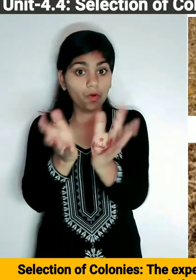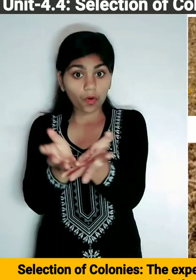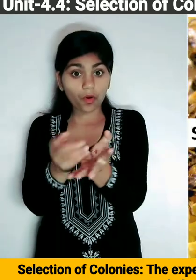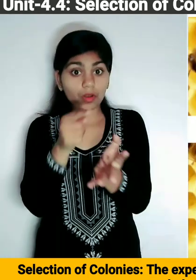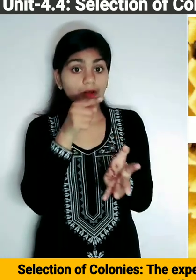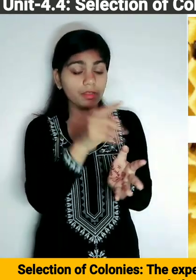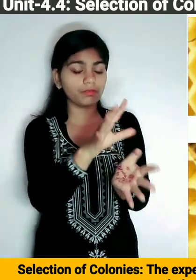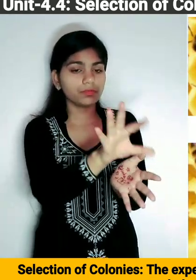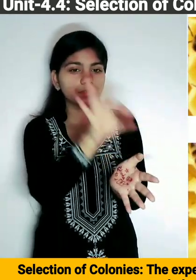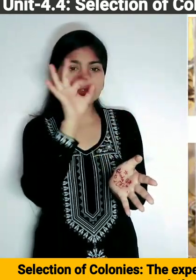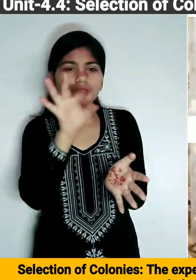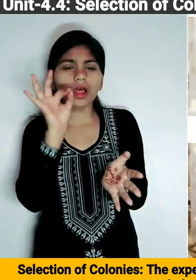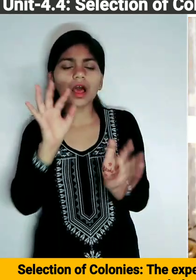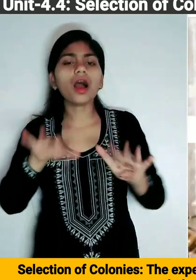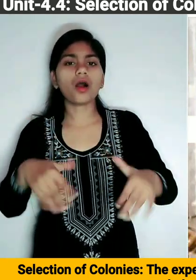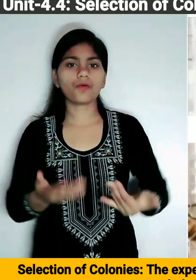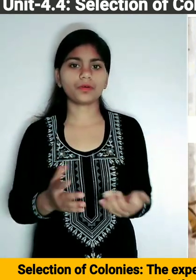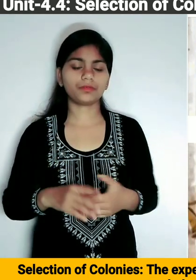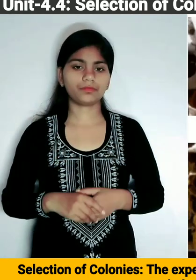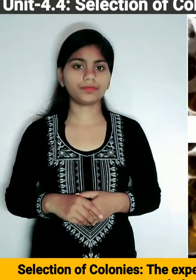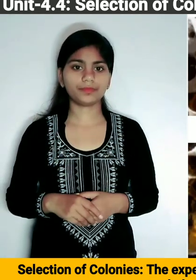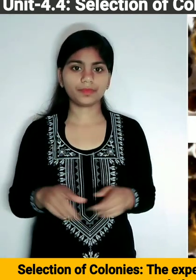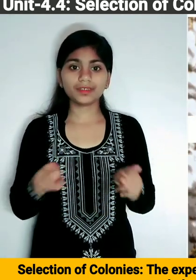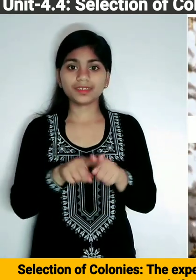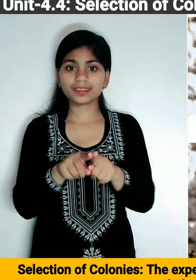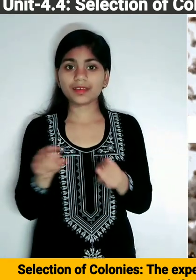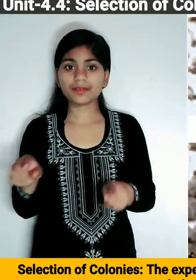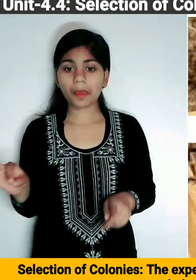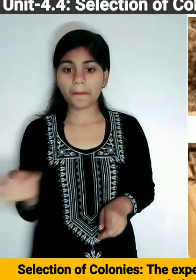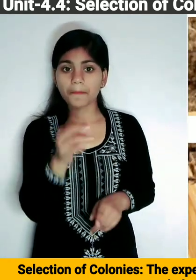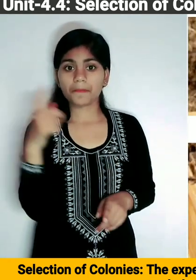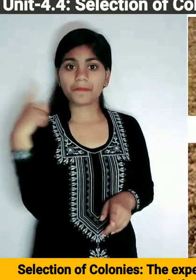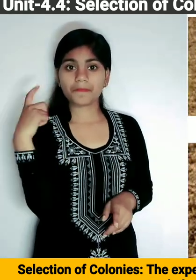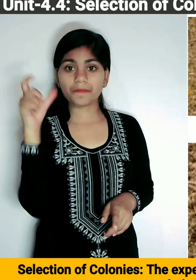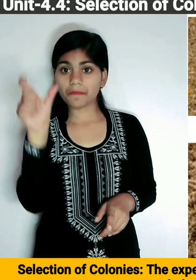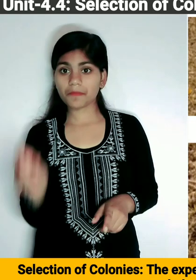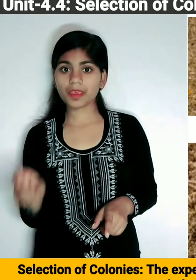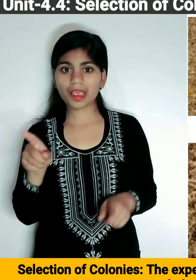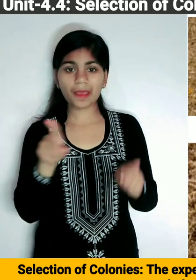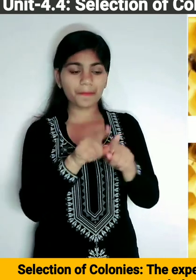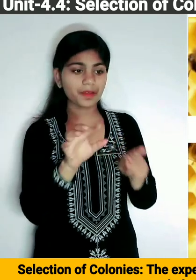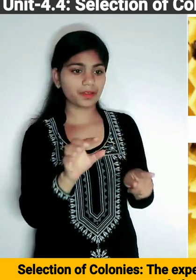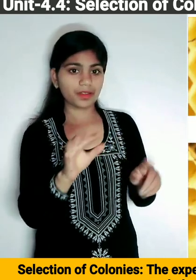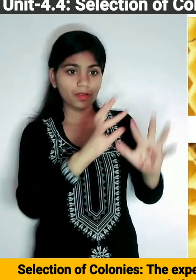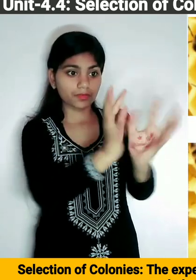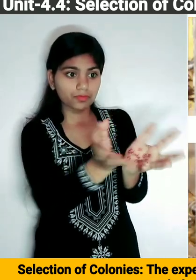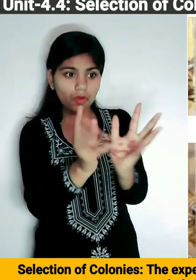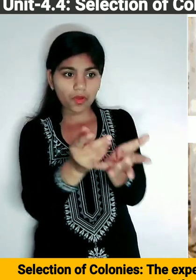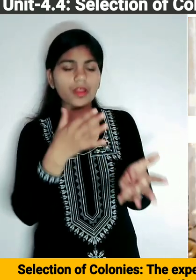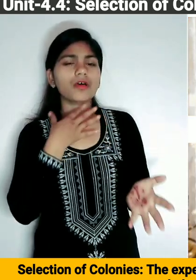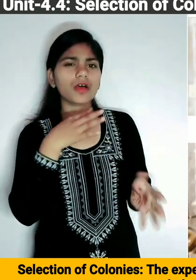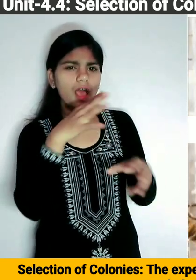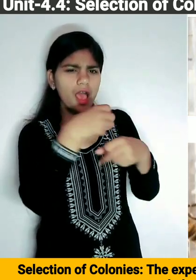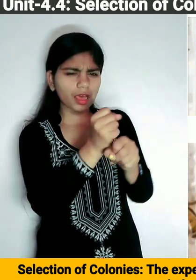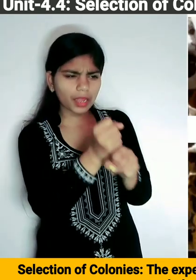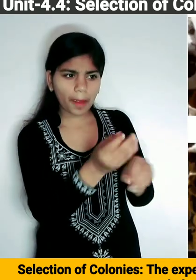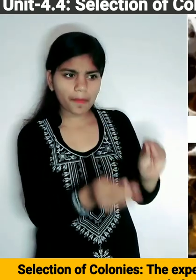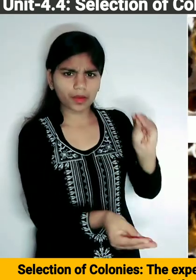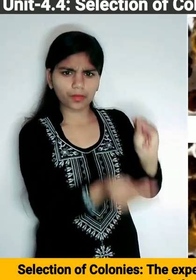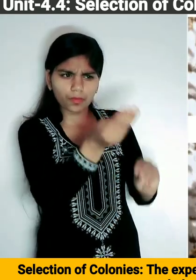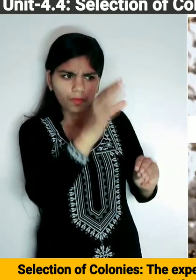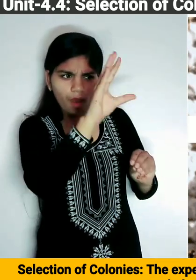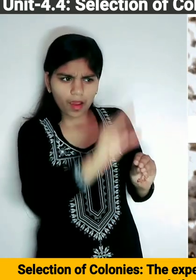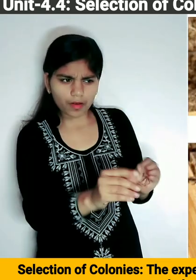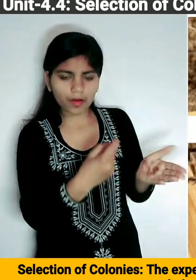Selection of colonies. The experience or past honey production record maintained by